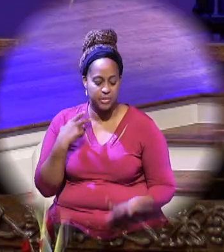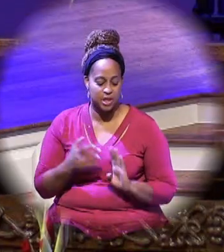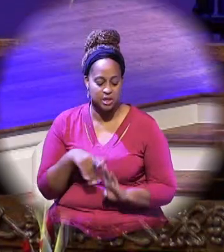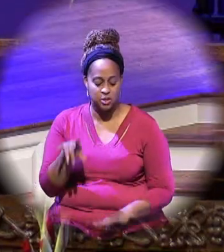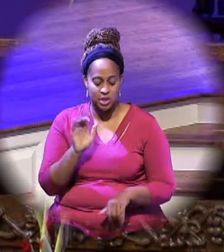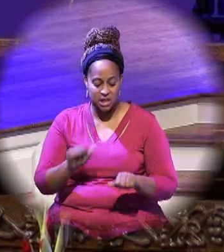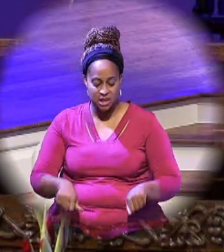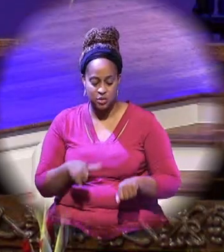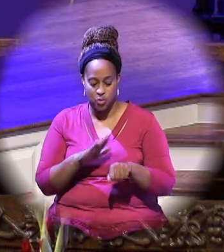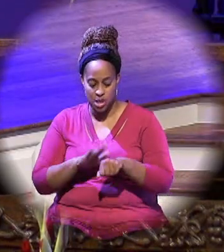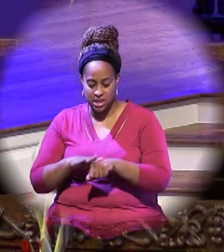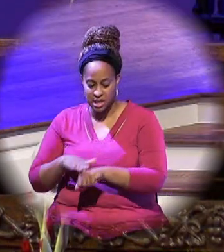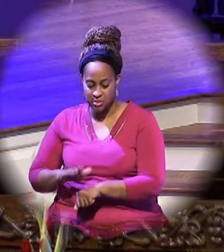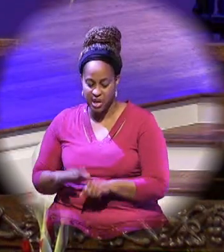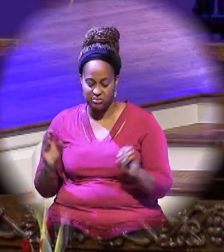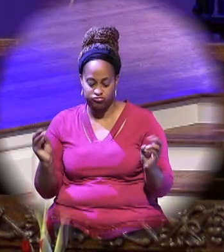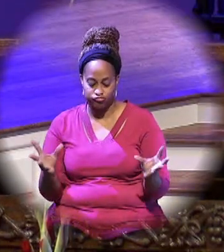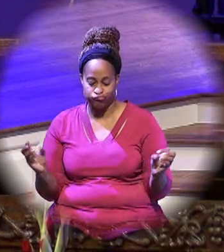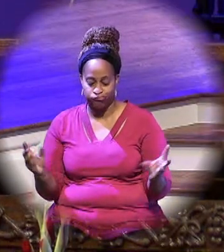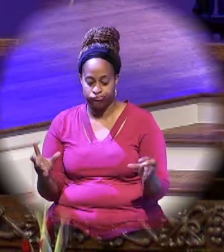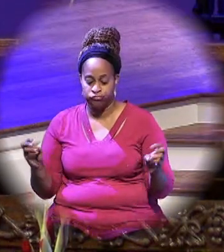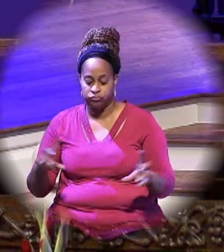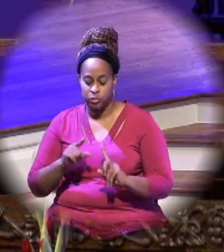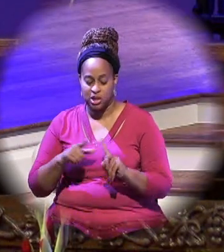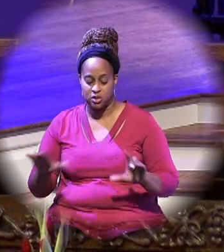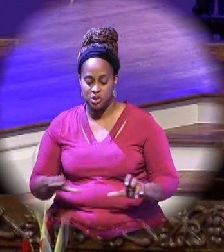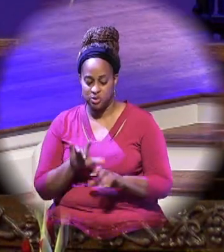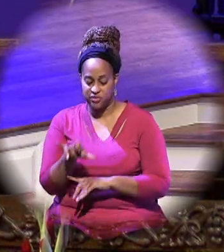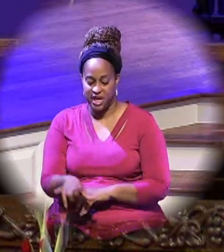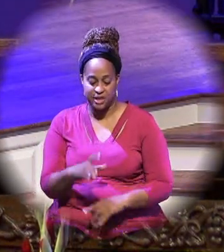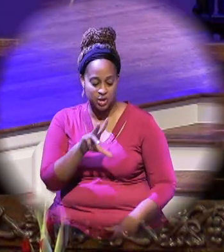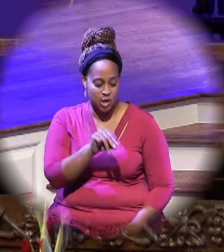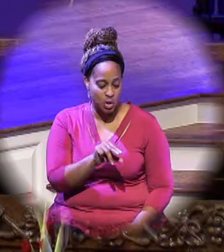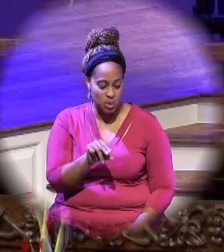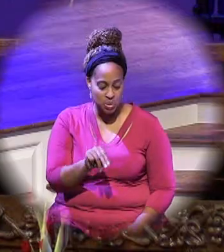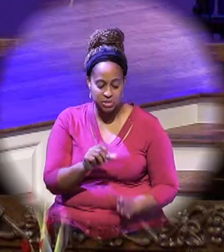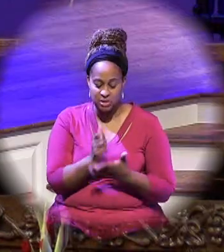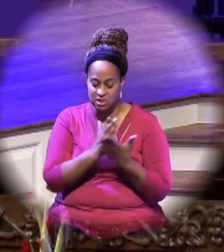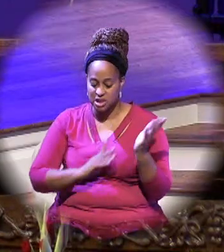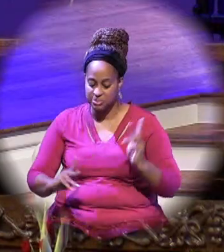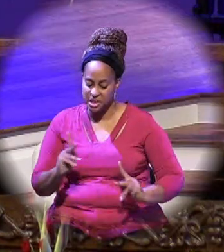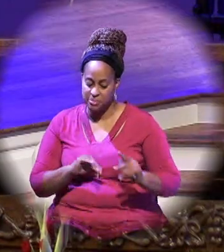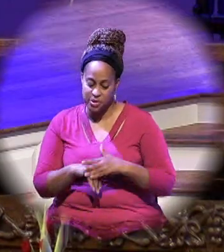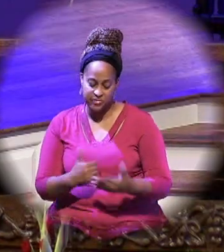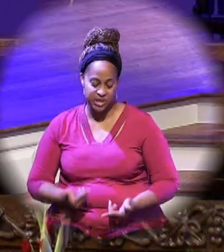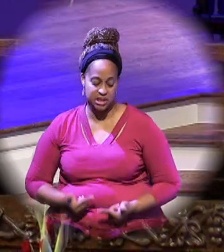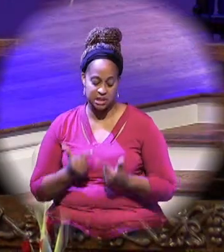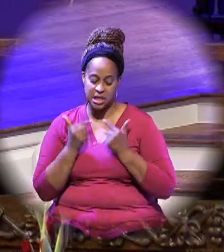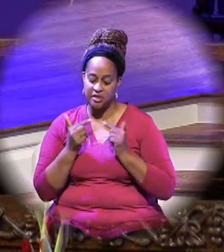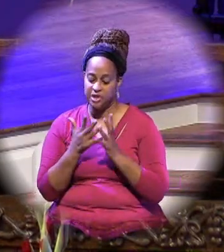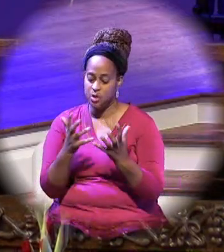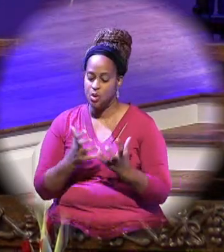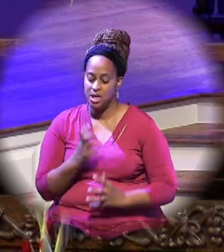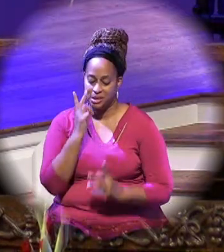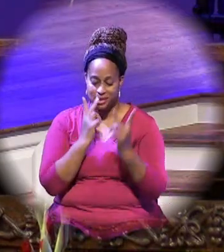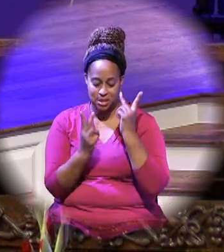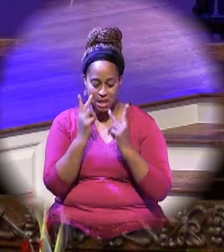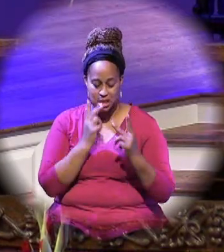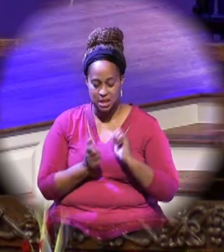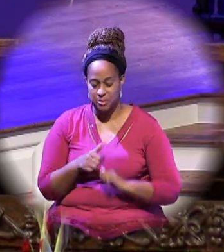warn them by flashing your lights, but do you do that? No, because there's some people in this life you just want to see them get